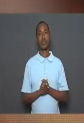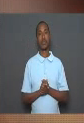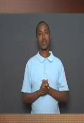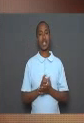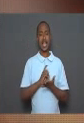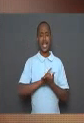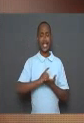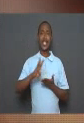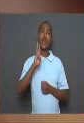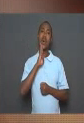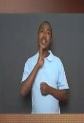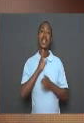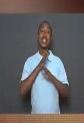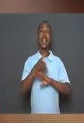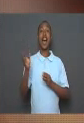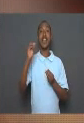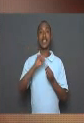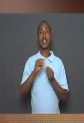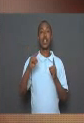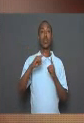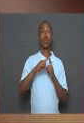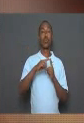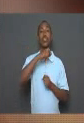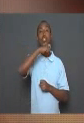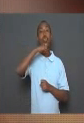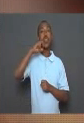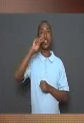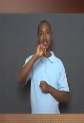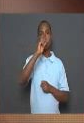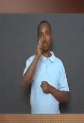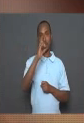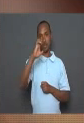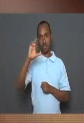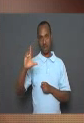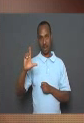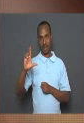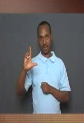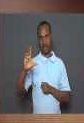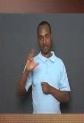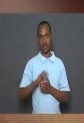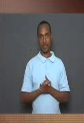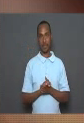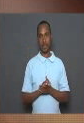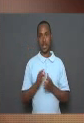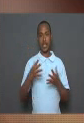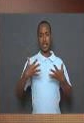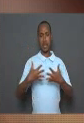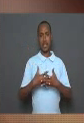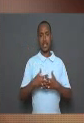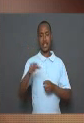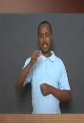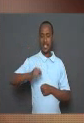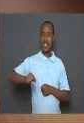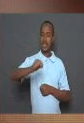Distilled water is then added to the solid sodium chloride. The mixture is